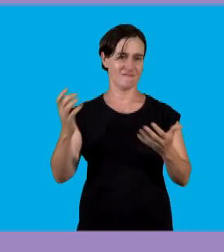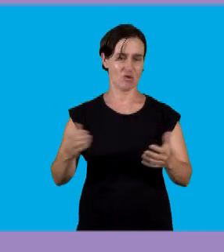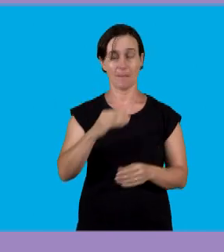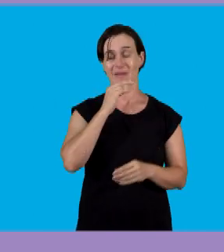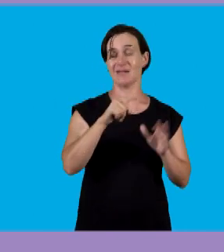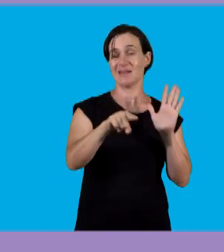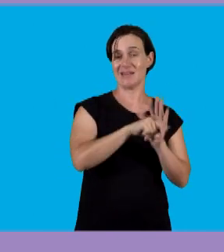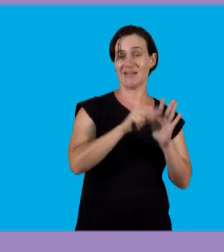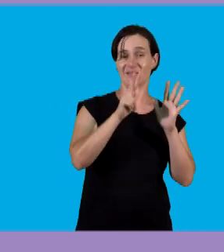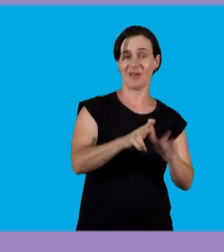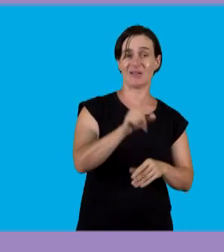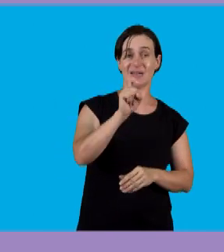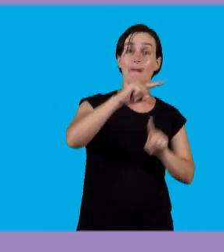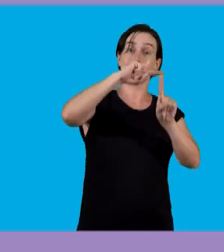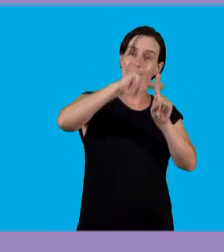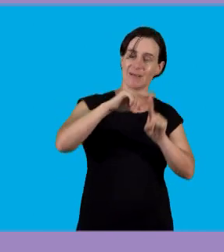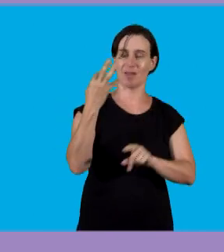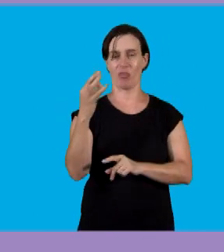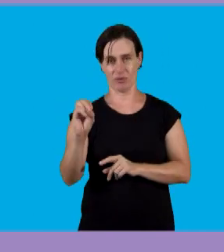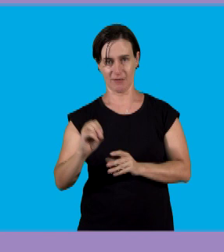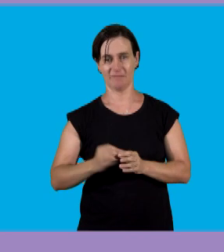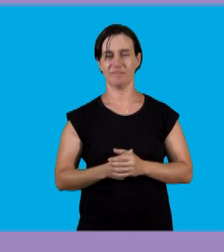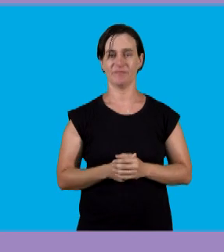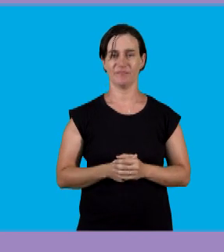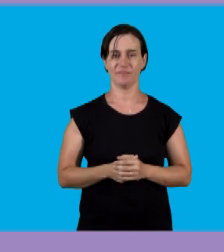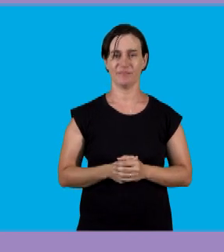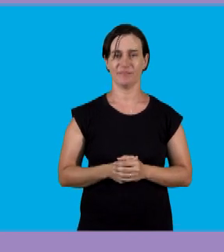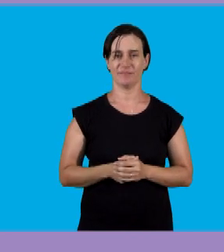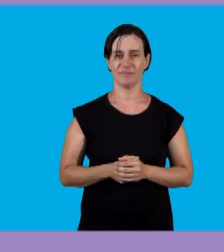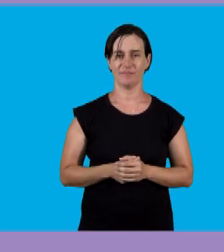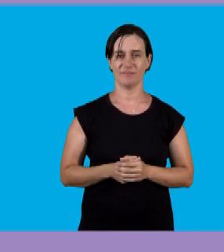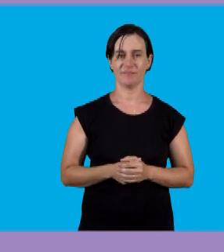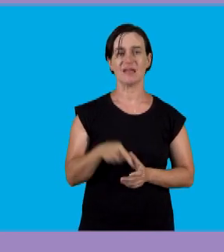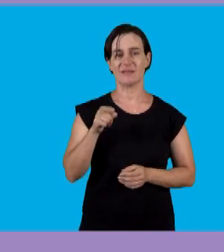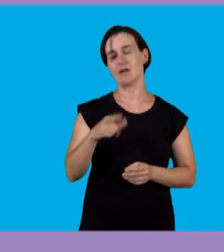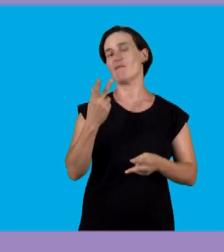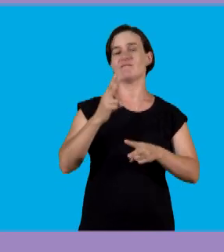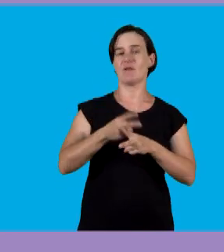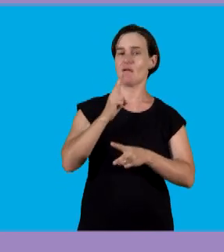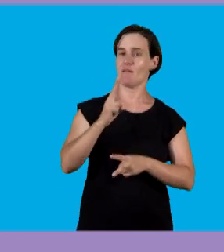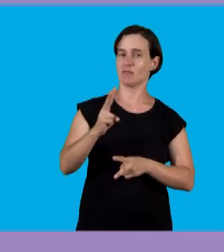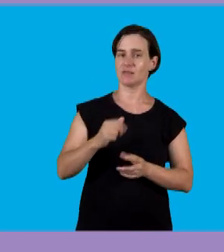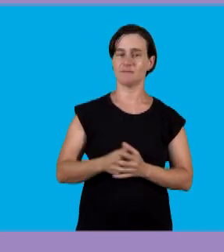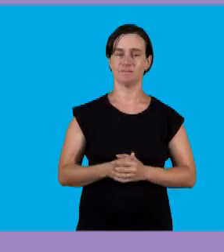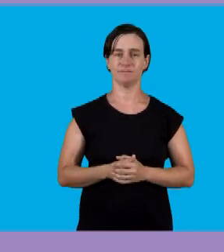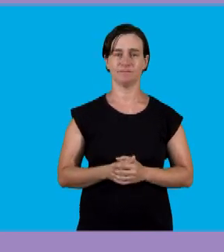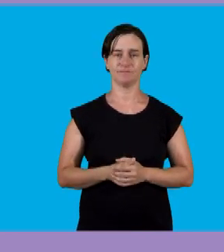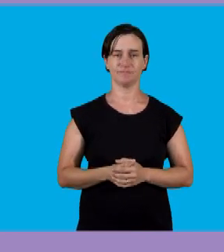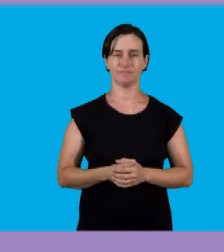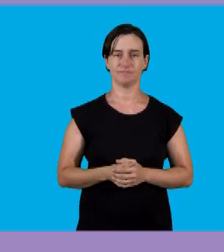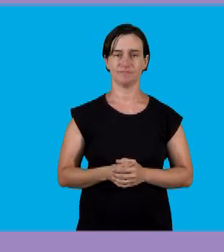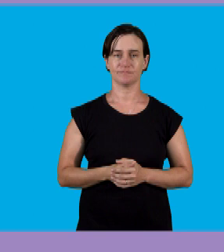negative 18x plus 30, and that is going to be our final answer